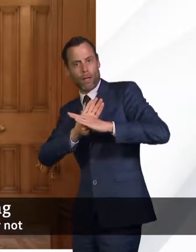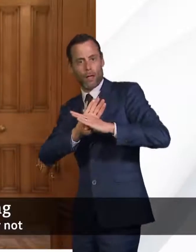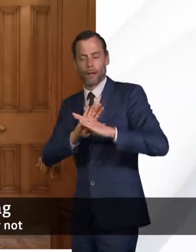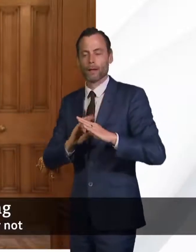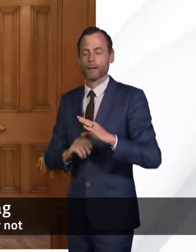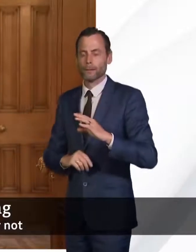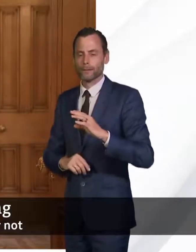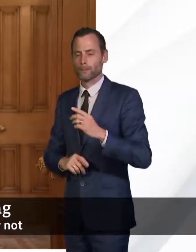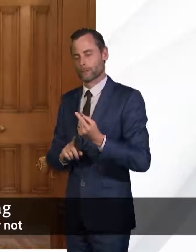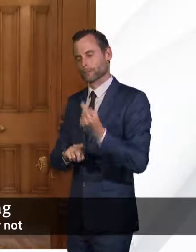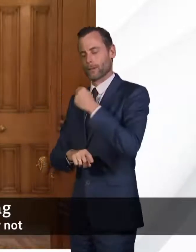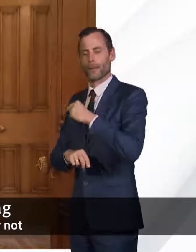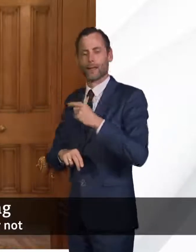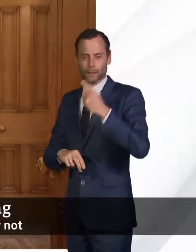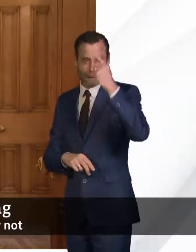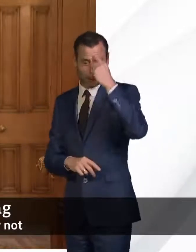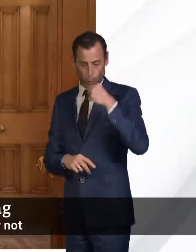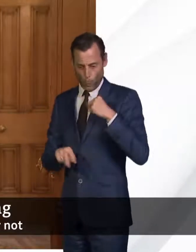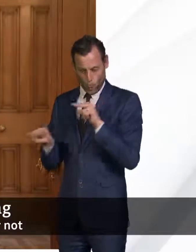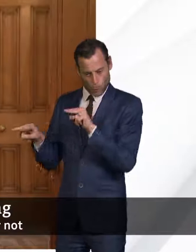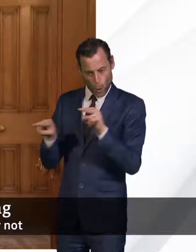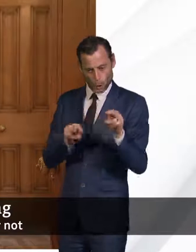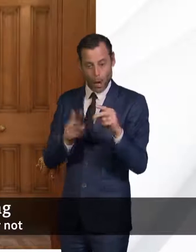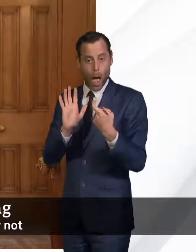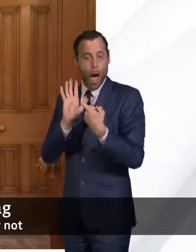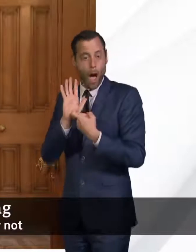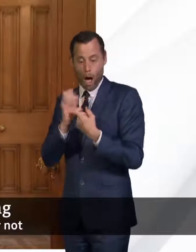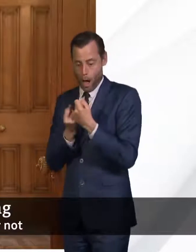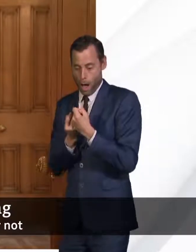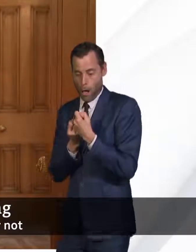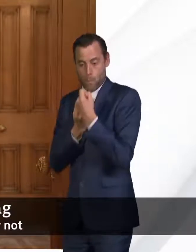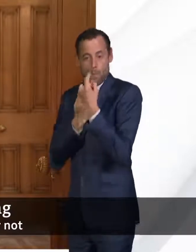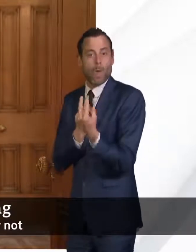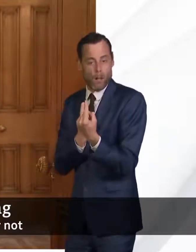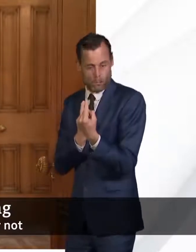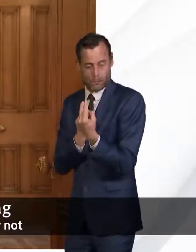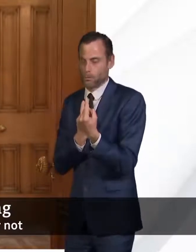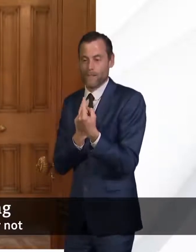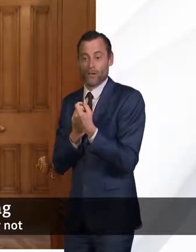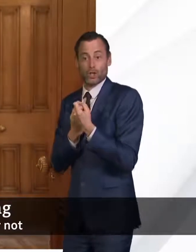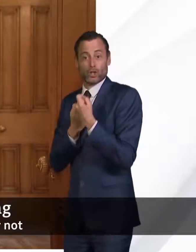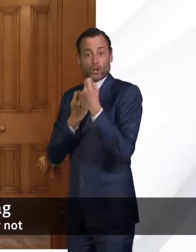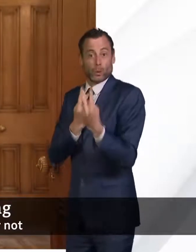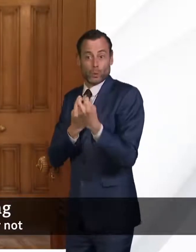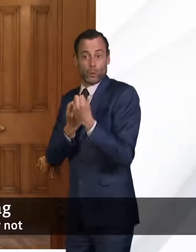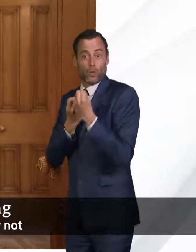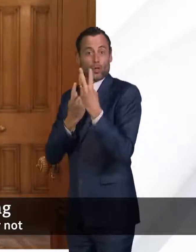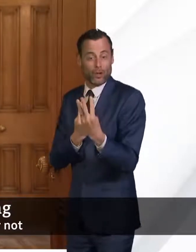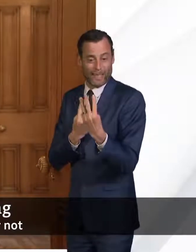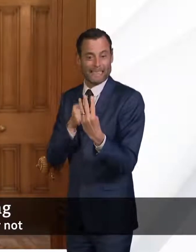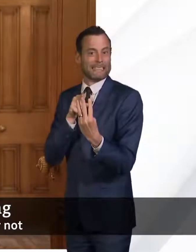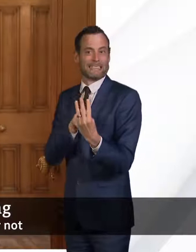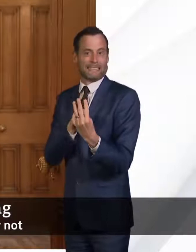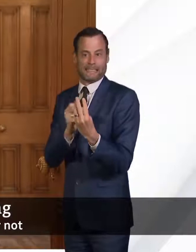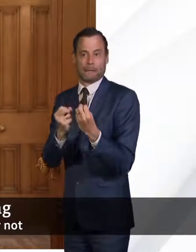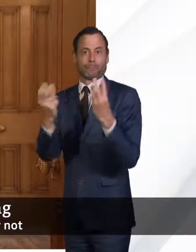R goes above 1 anywhere, then that would eventually lead to an exponential rise and